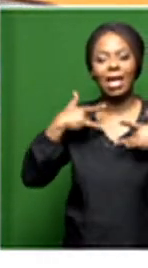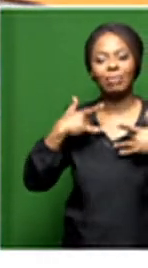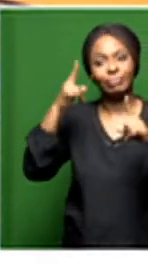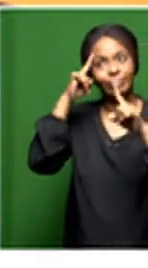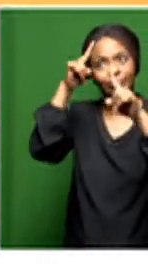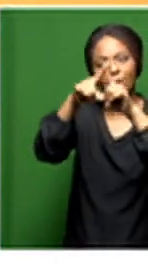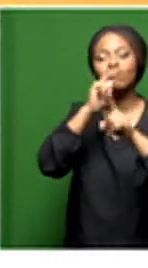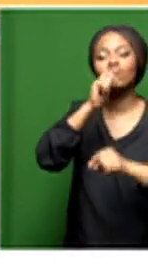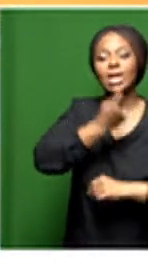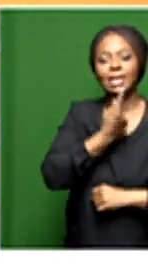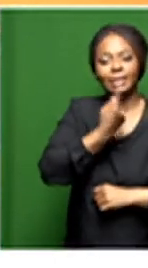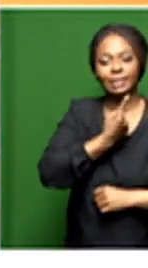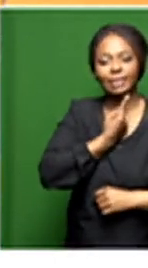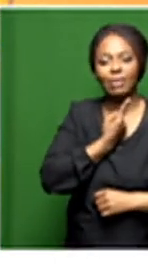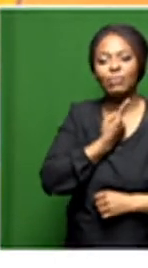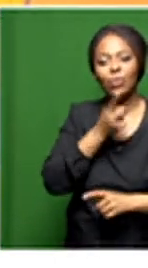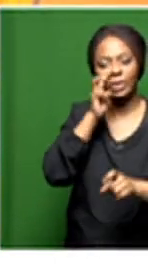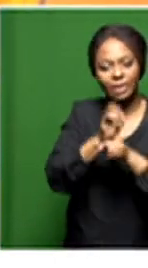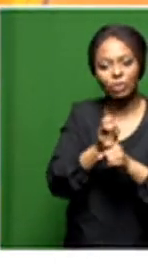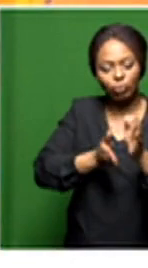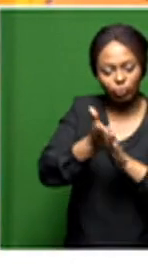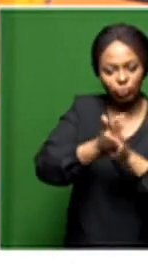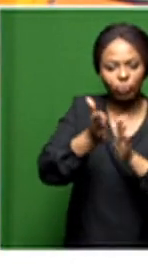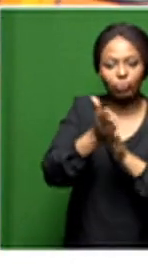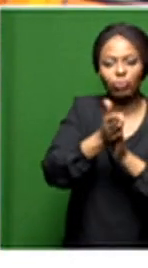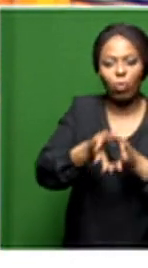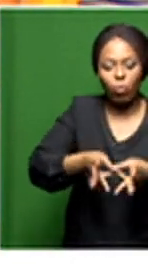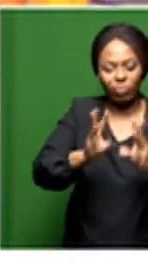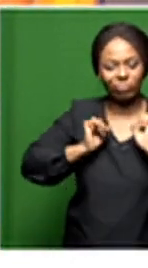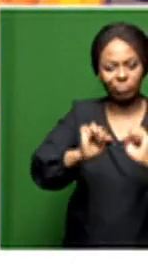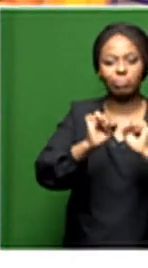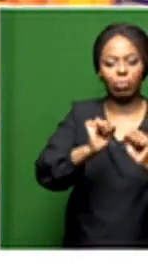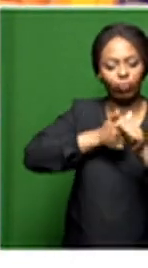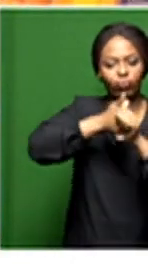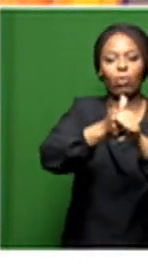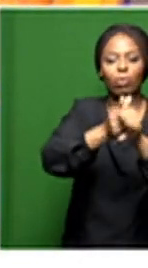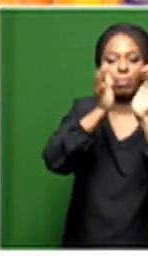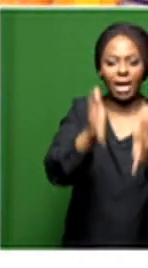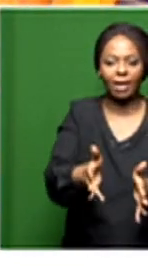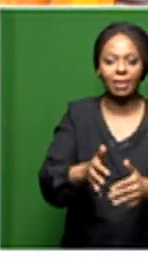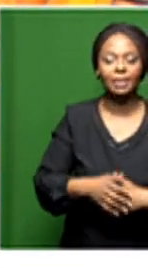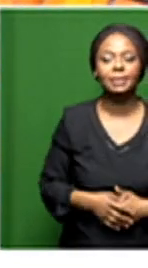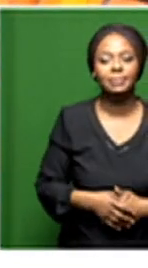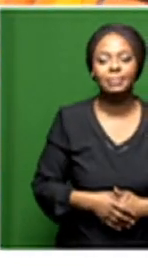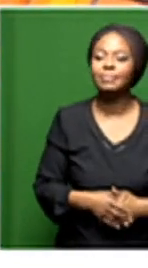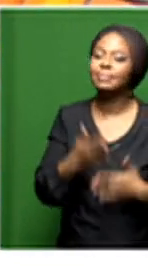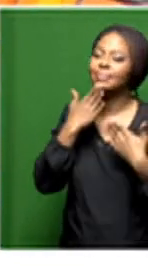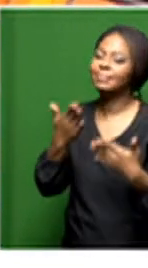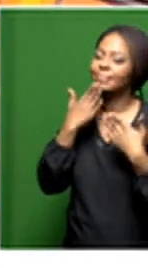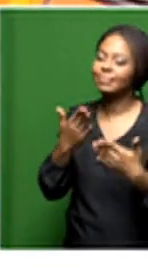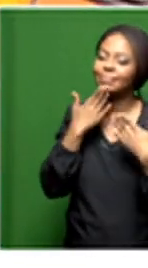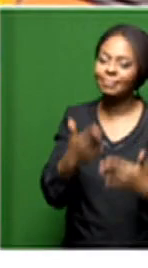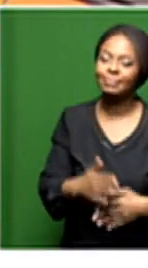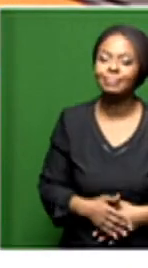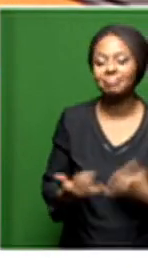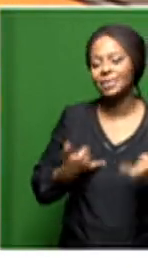artistic masterpiece. You only have to keep up with your rhythm. Lovely stuff. Absolutely. Thank you so much, Victor. Thank you so much. Have a great day now. Cool.